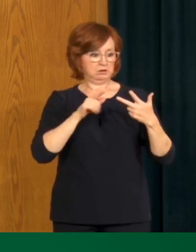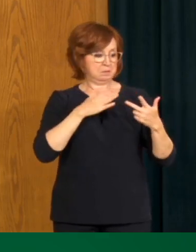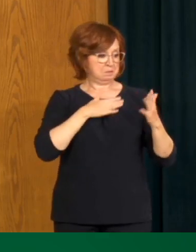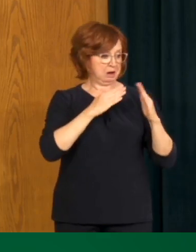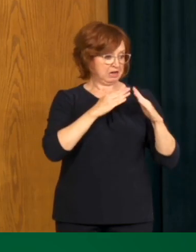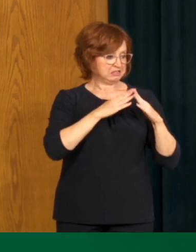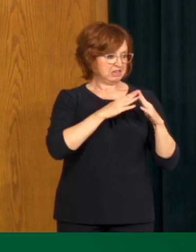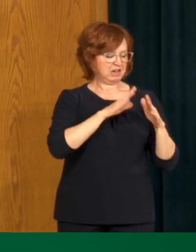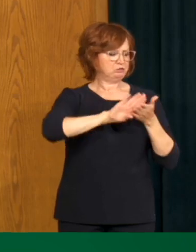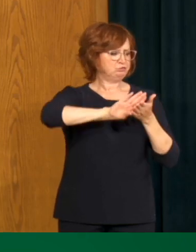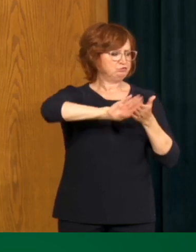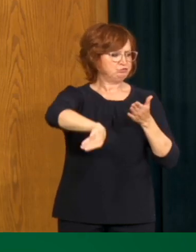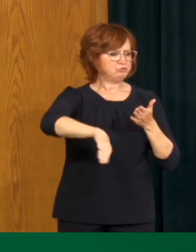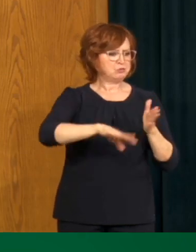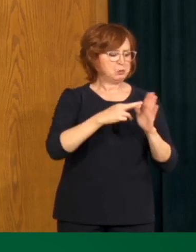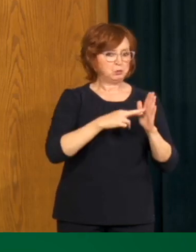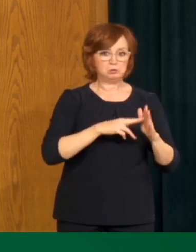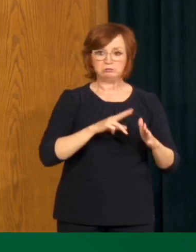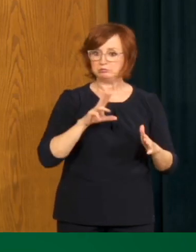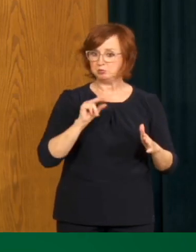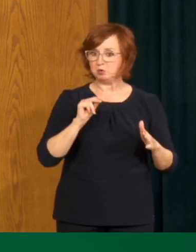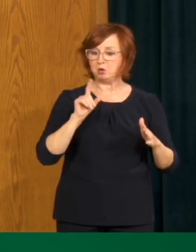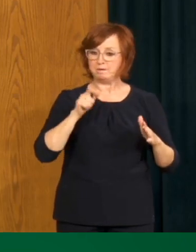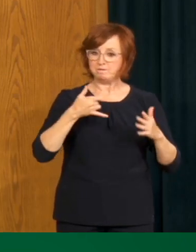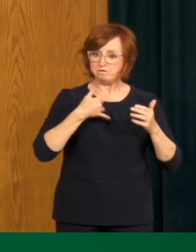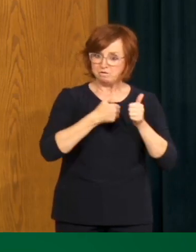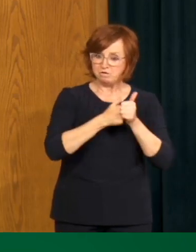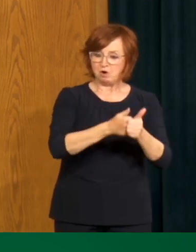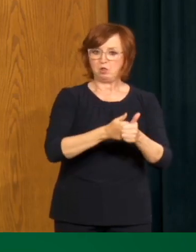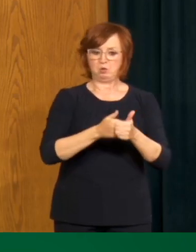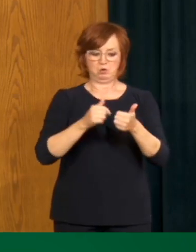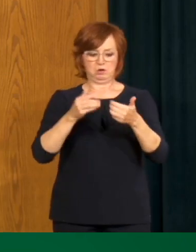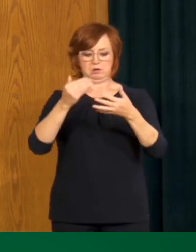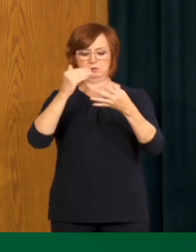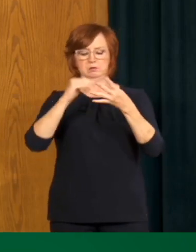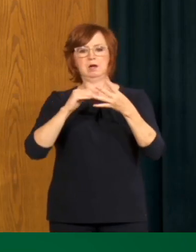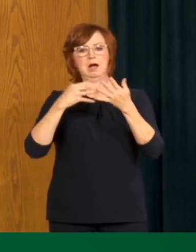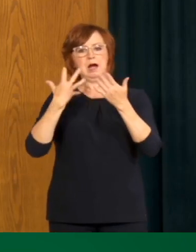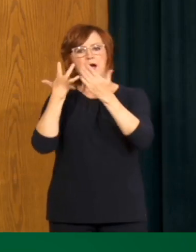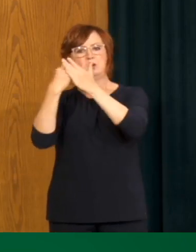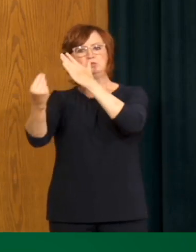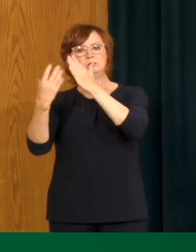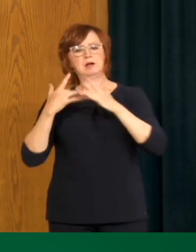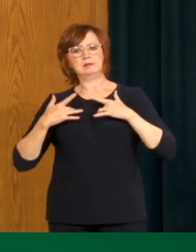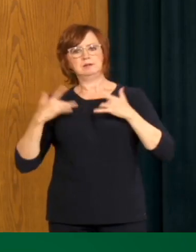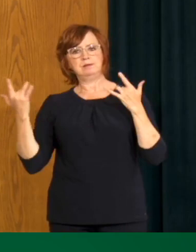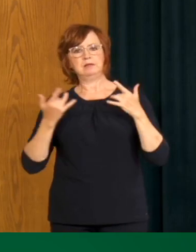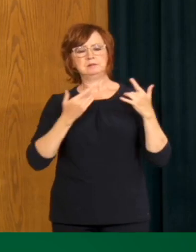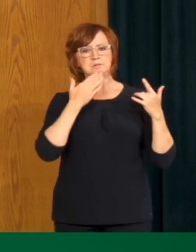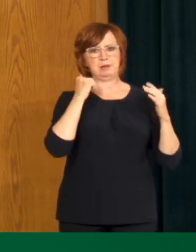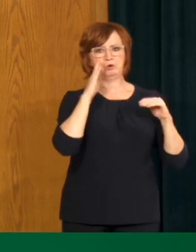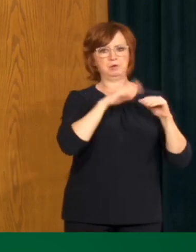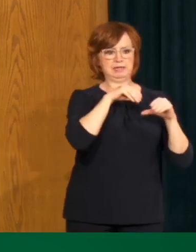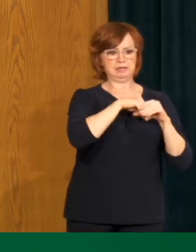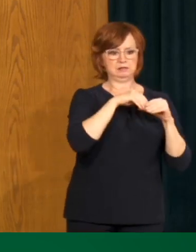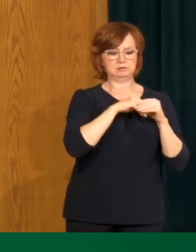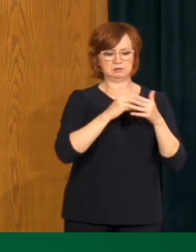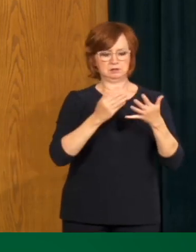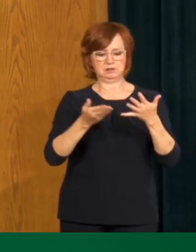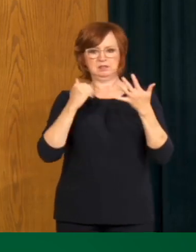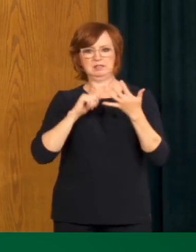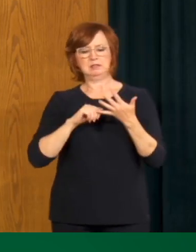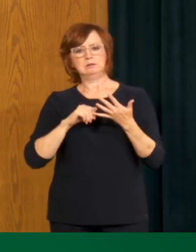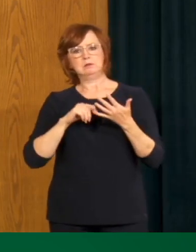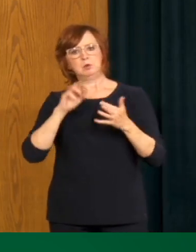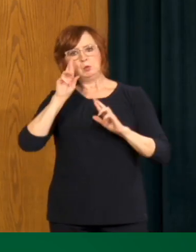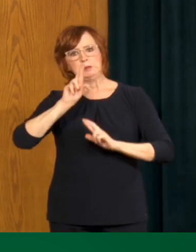that. Outdoor events are better than indoor events. We need to be kind to one another. If a family or an individual